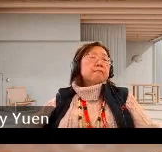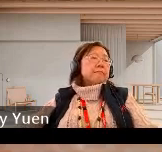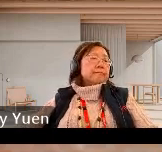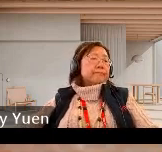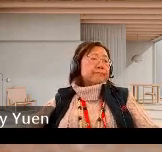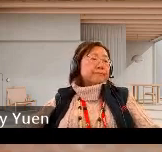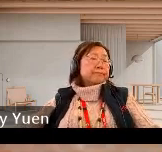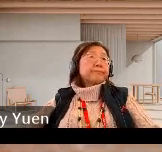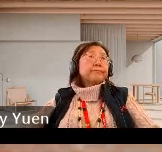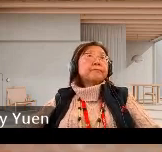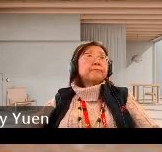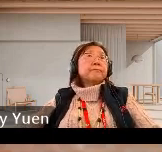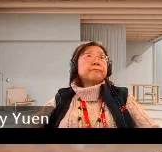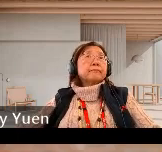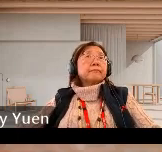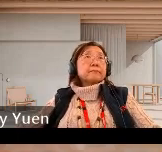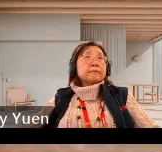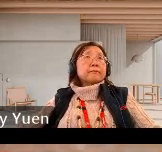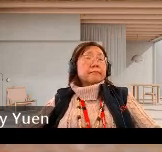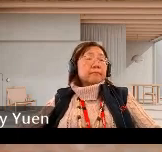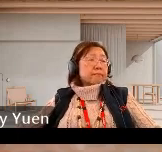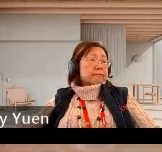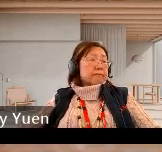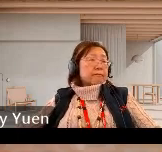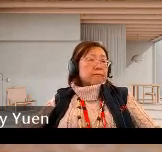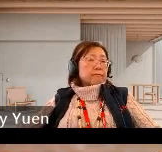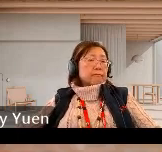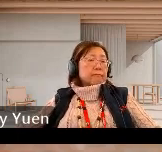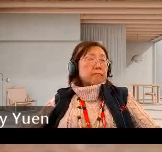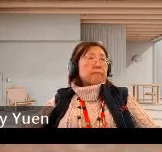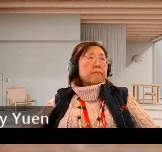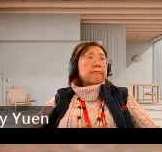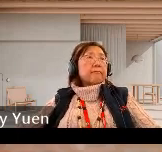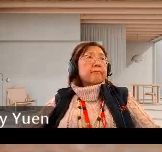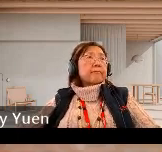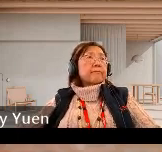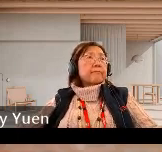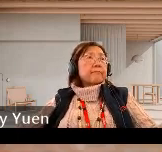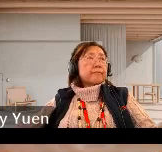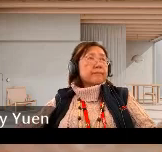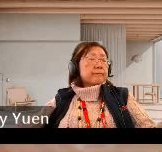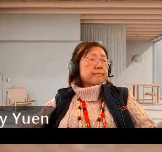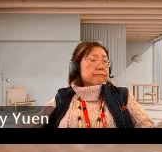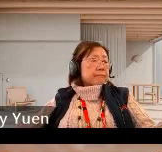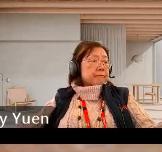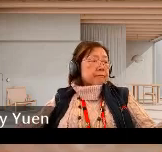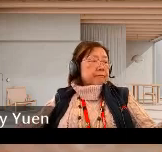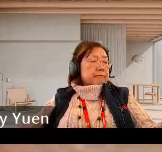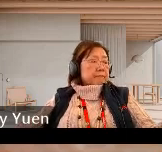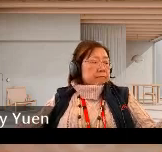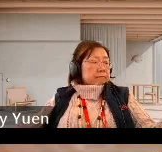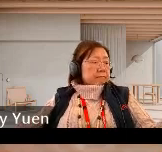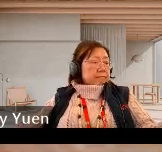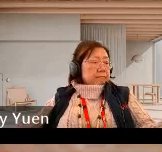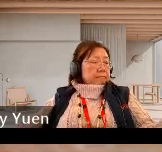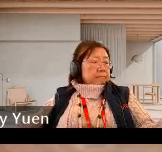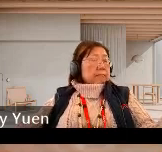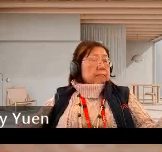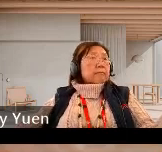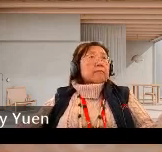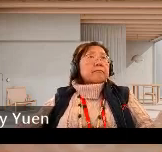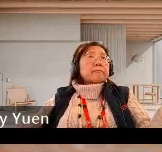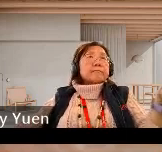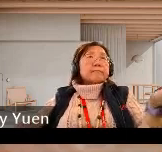early signs of a fall. So when they're having maybe a near miss or a trip, or they're seeing some deterioration or slowing down of their mobility and of